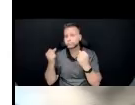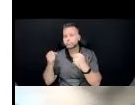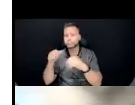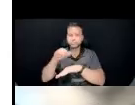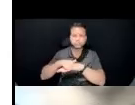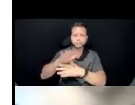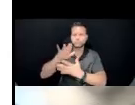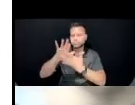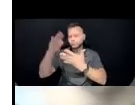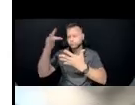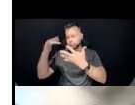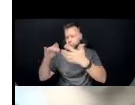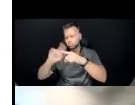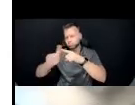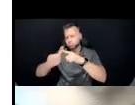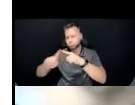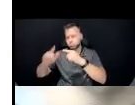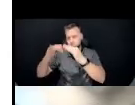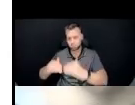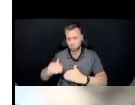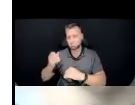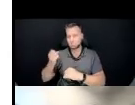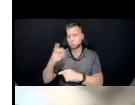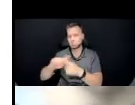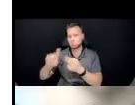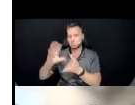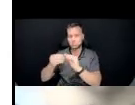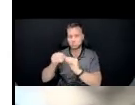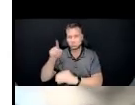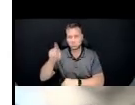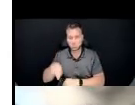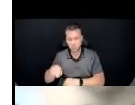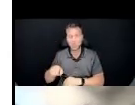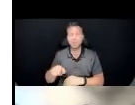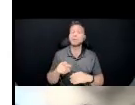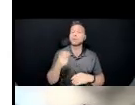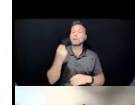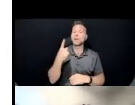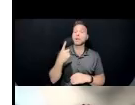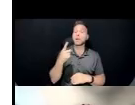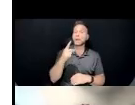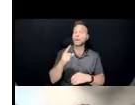It was open to Massachusetts residents, 14 and under.